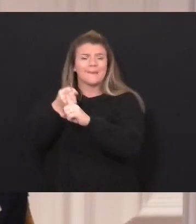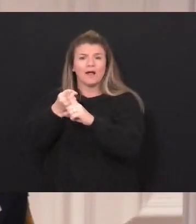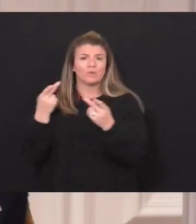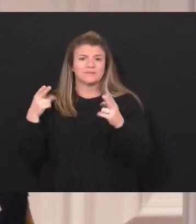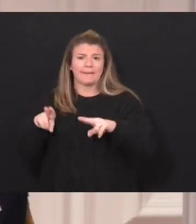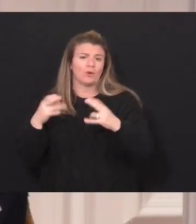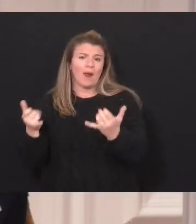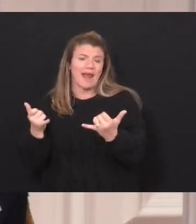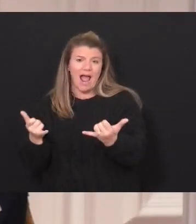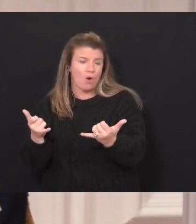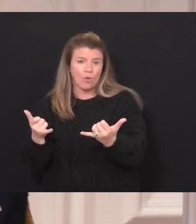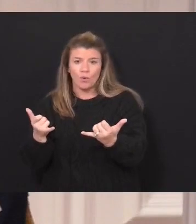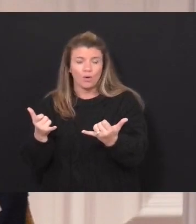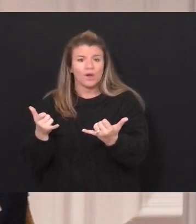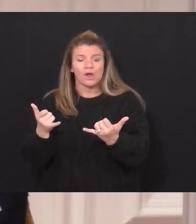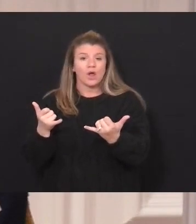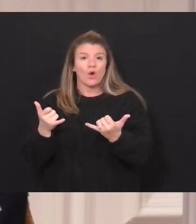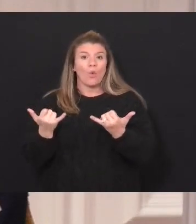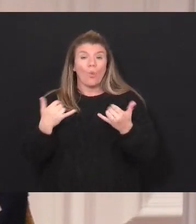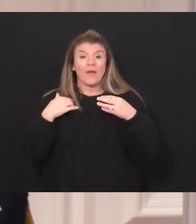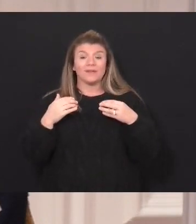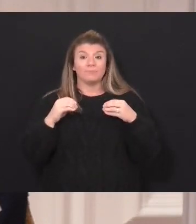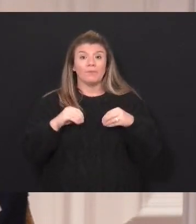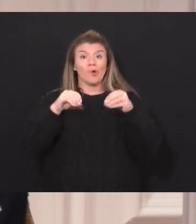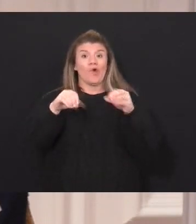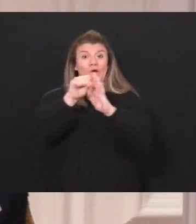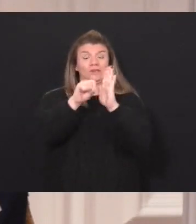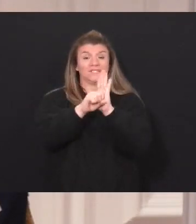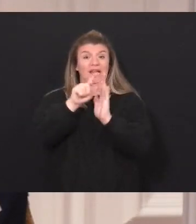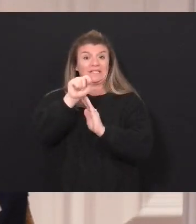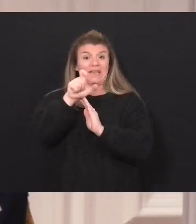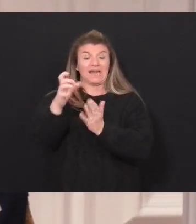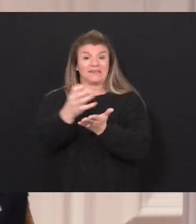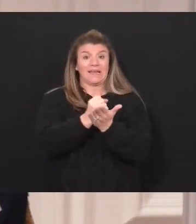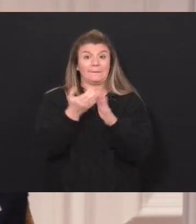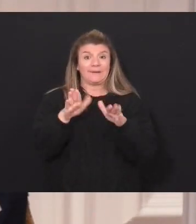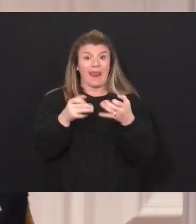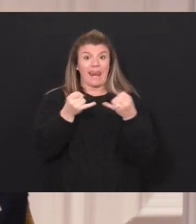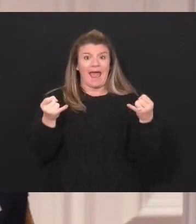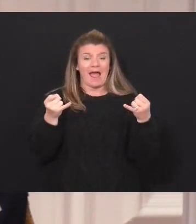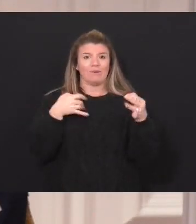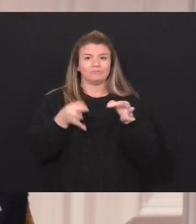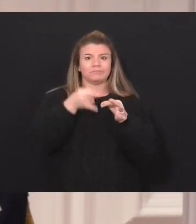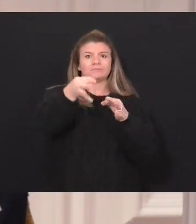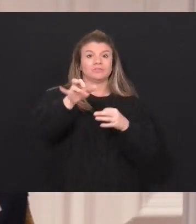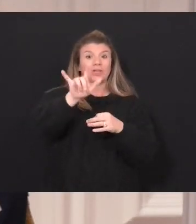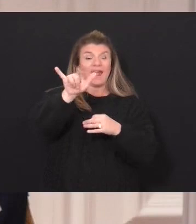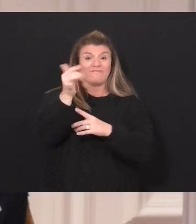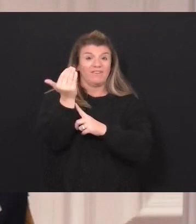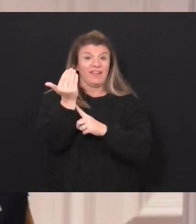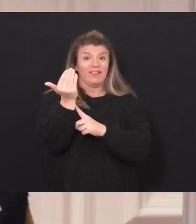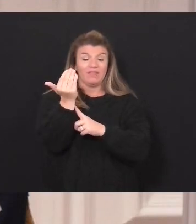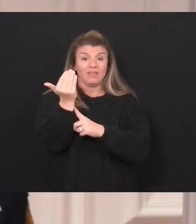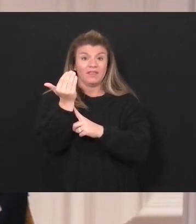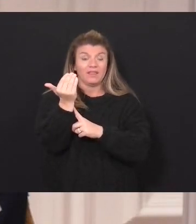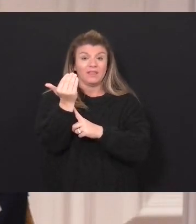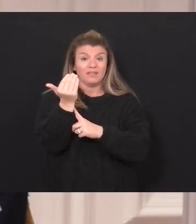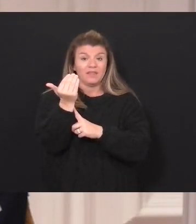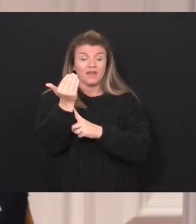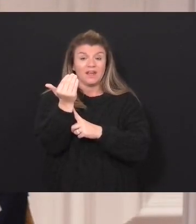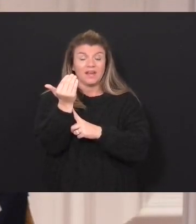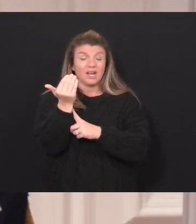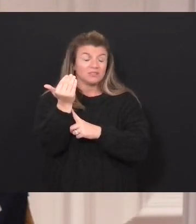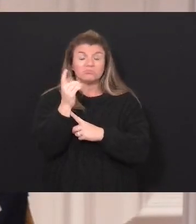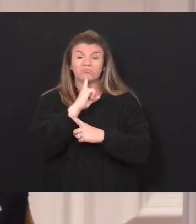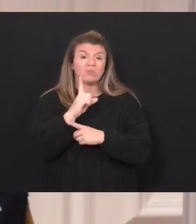with, moving, our state income tax deadline till July 15th. the